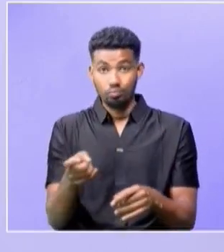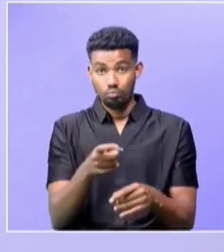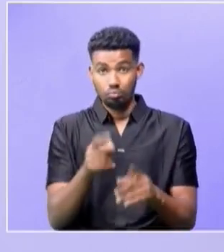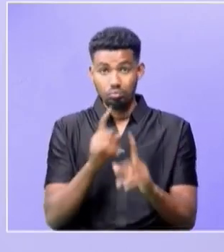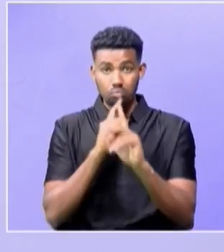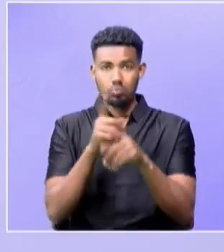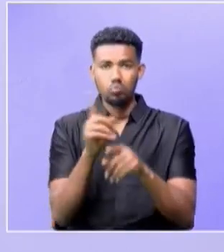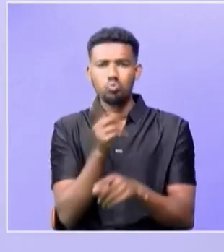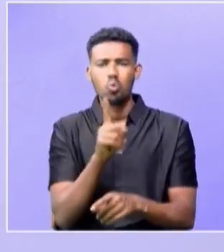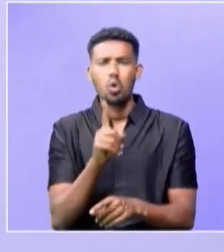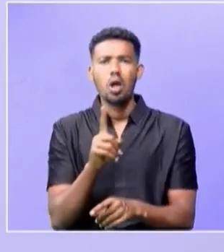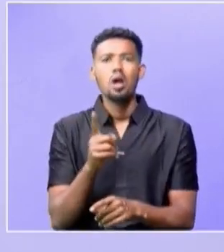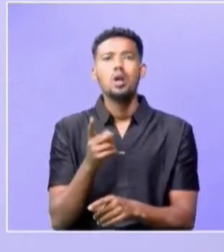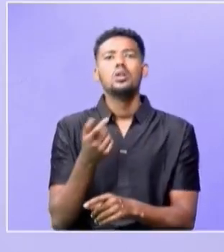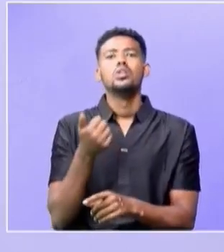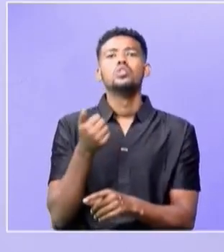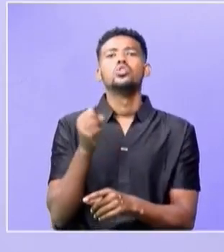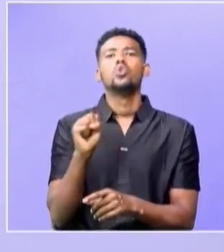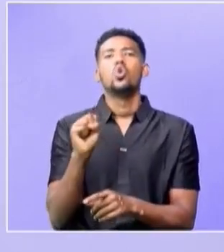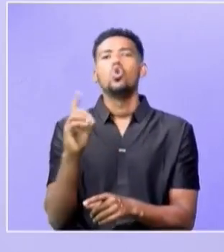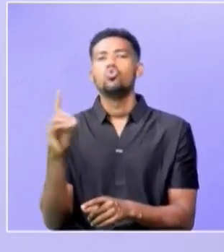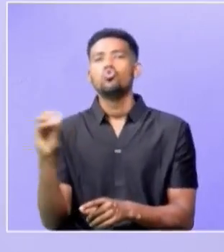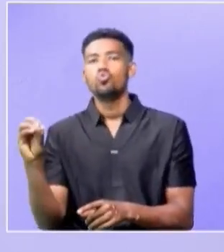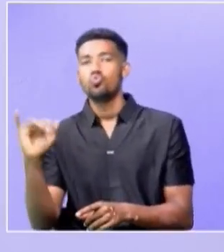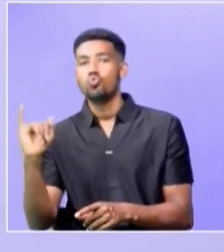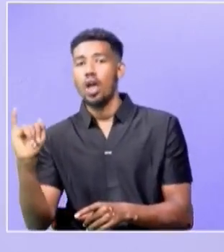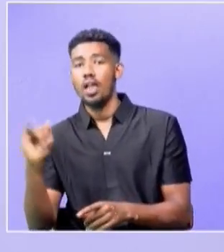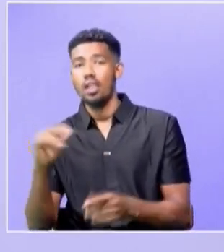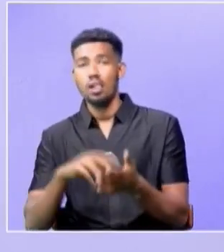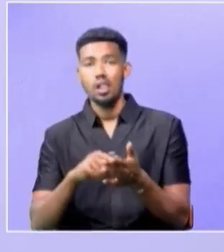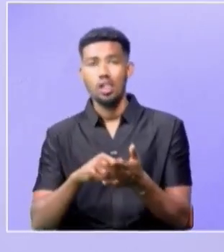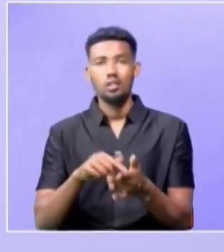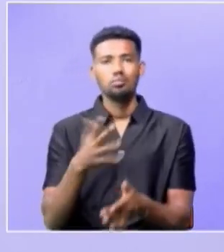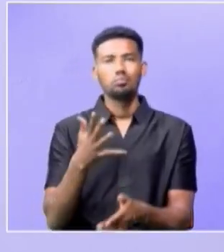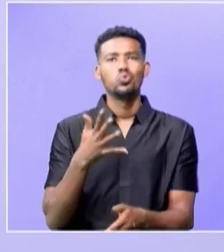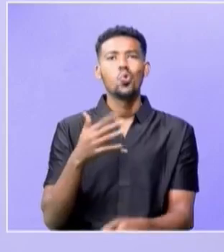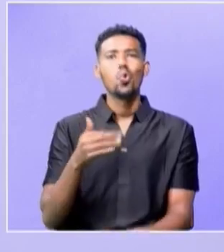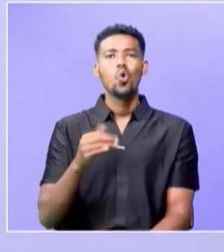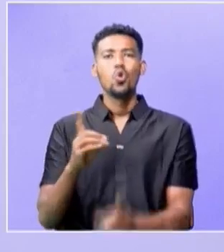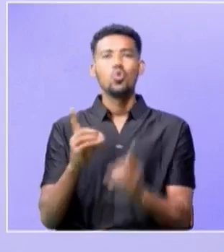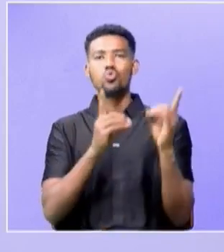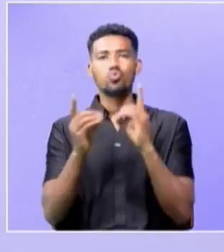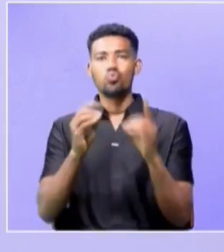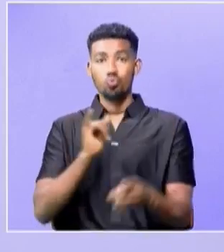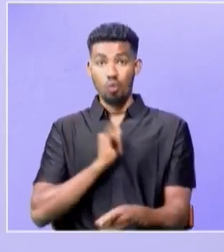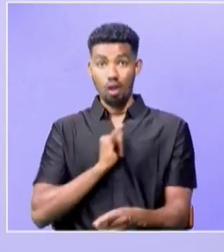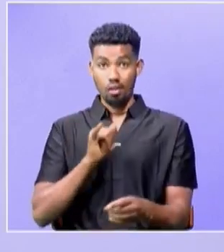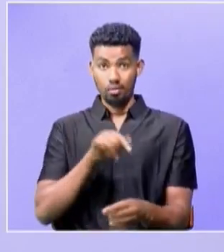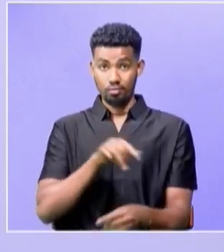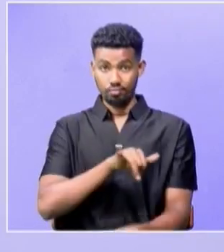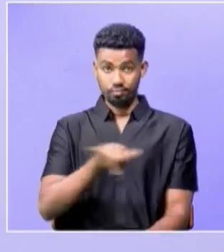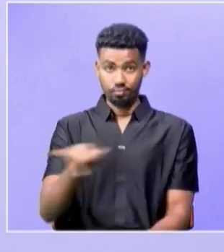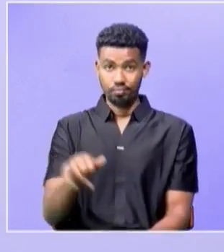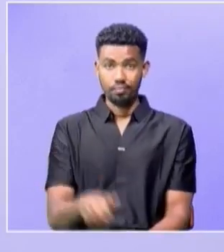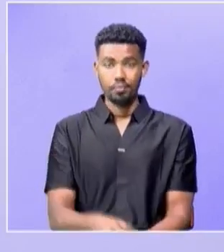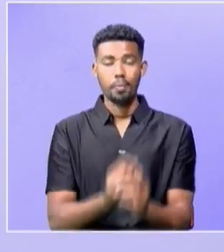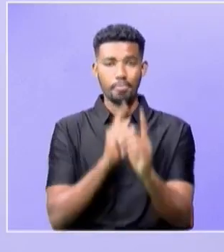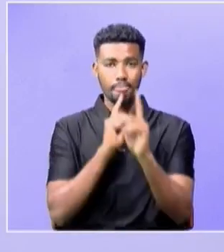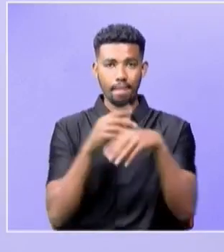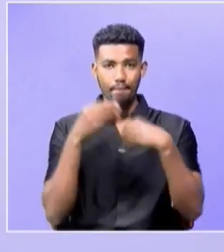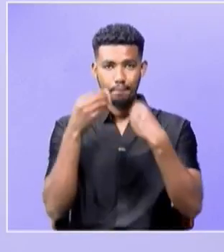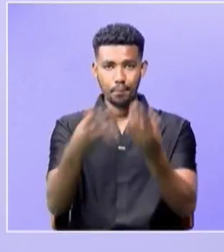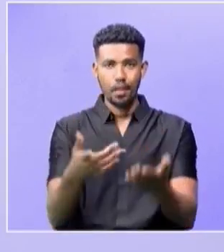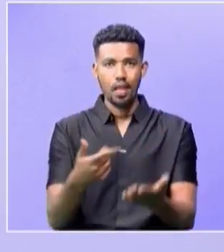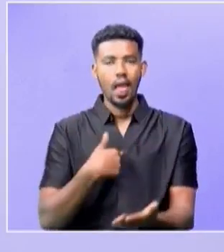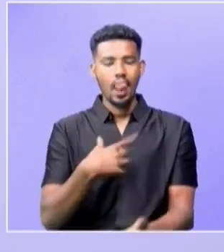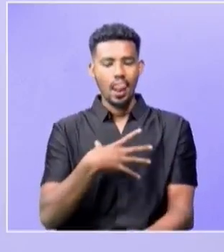with the person, with your friend, is whatever. You can say, if the person say, I like, you can say, so do I. It means I like